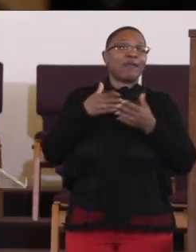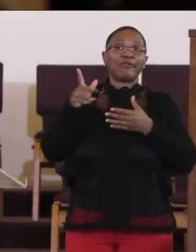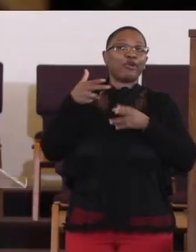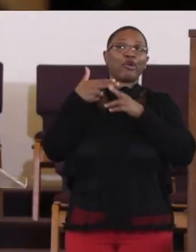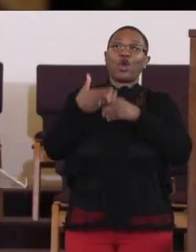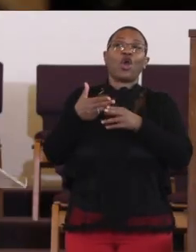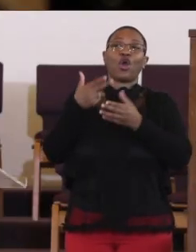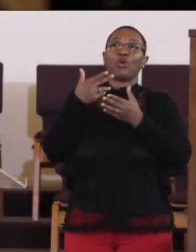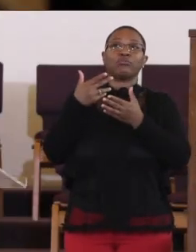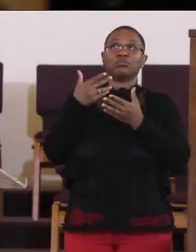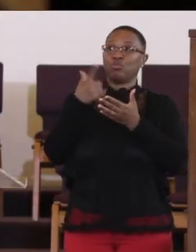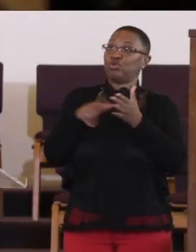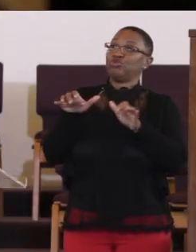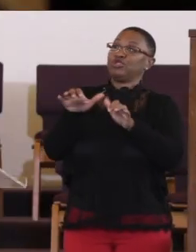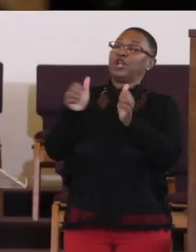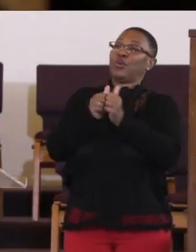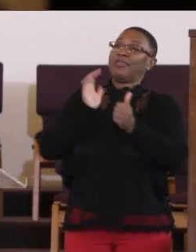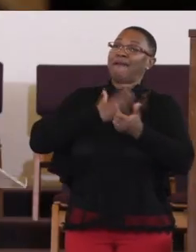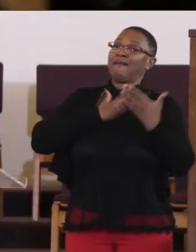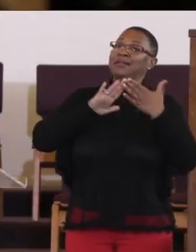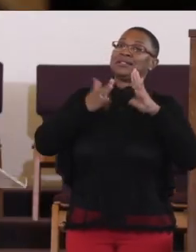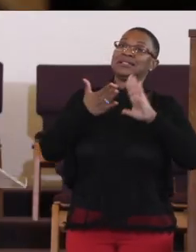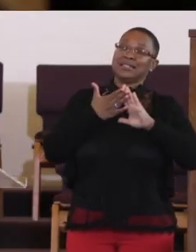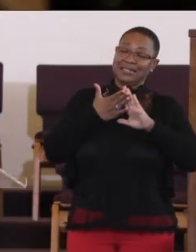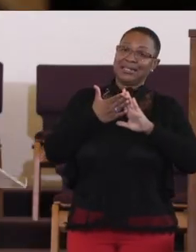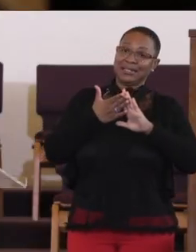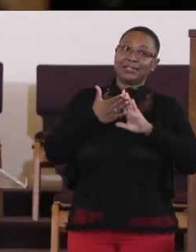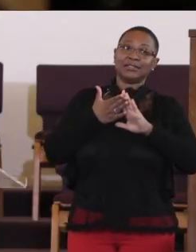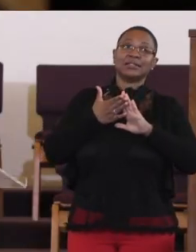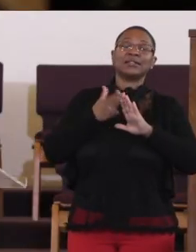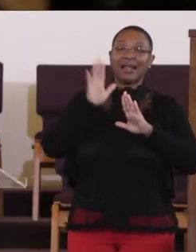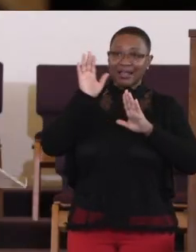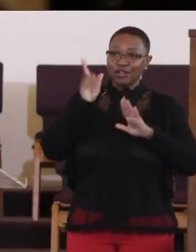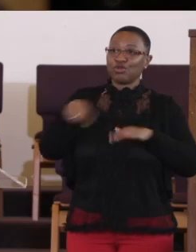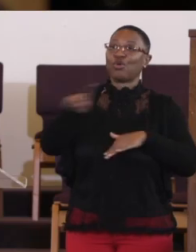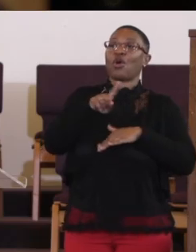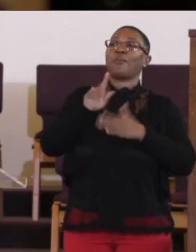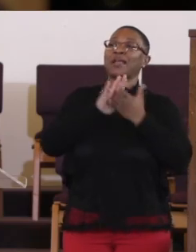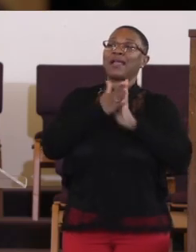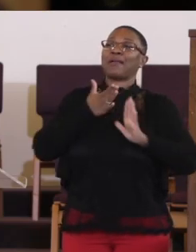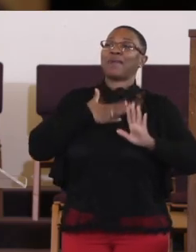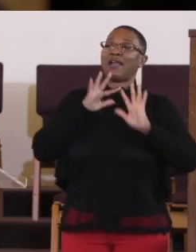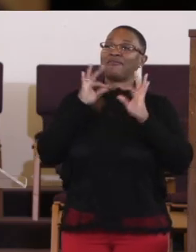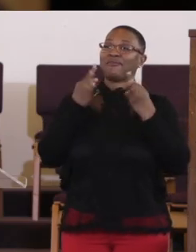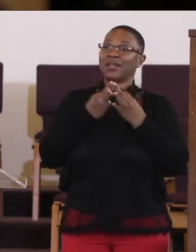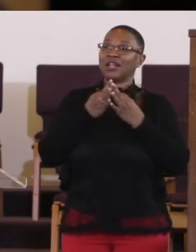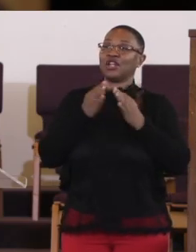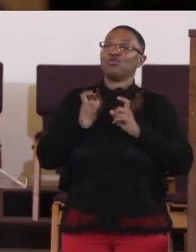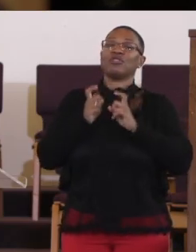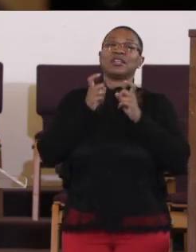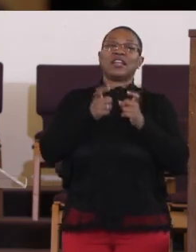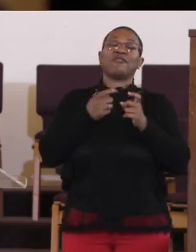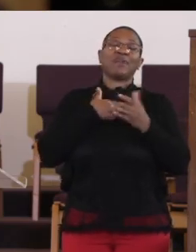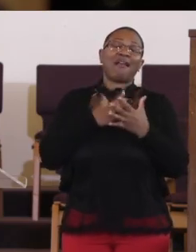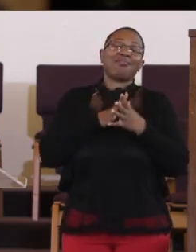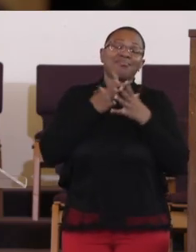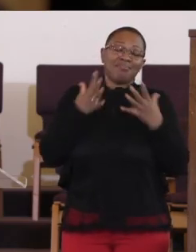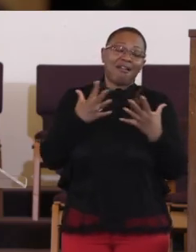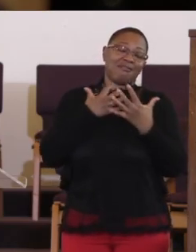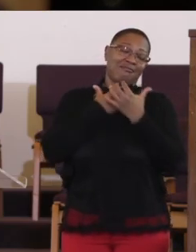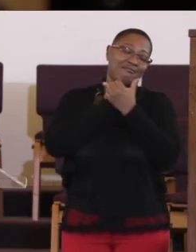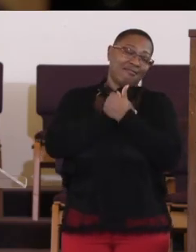did with our city, has been family to me. You have gave me abundance of love and